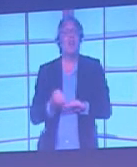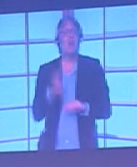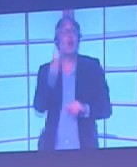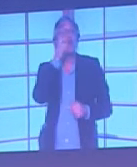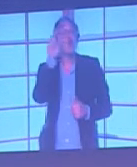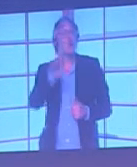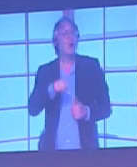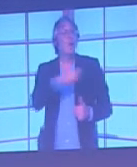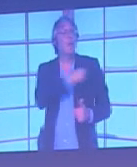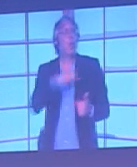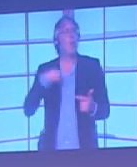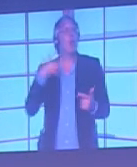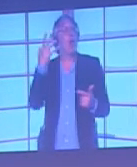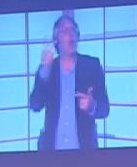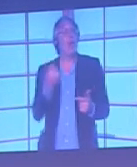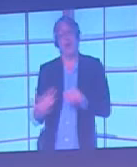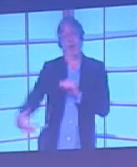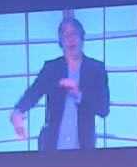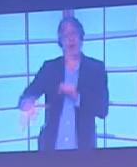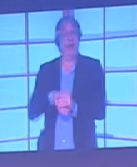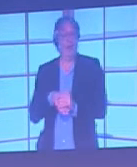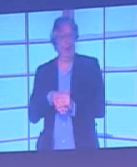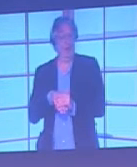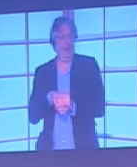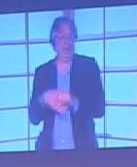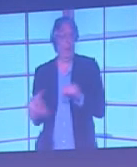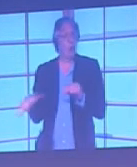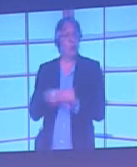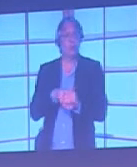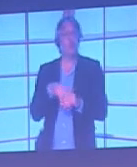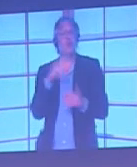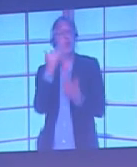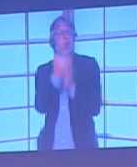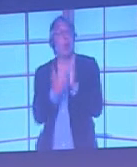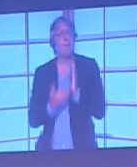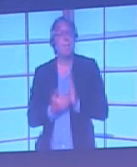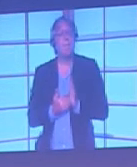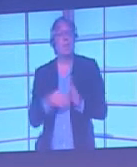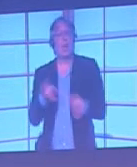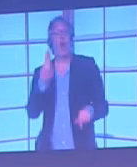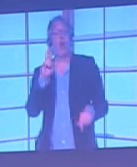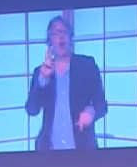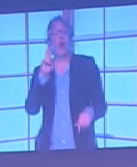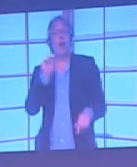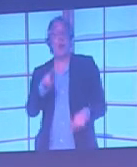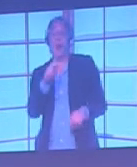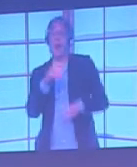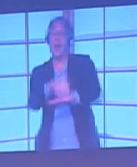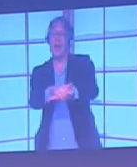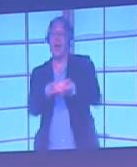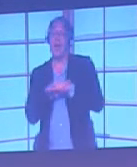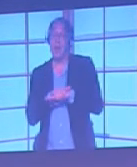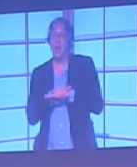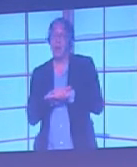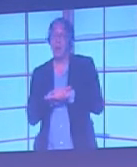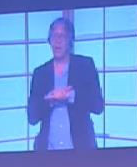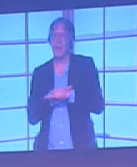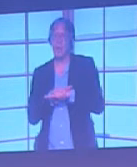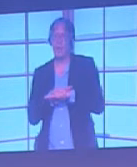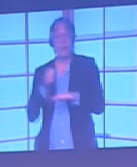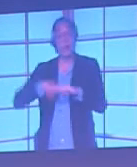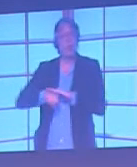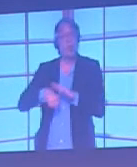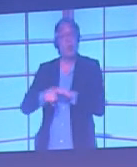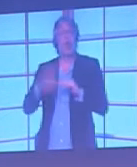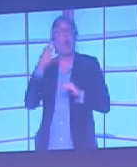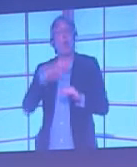Ukraine. We will hear from the English Premier League about their new pledge and how they intend to provide access for all standards at all